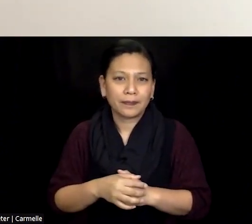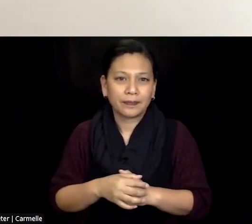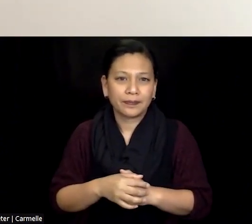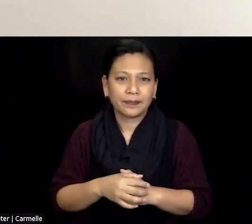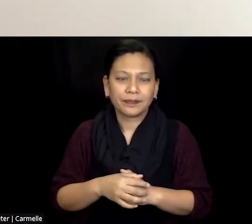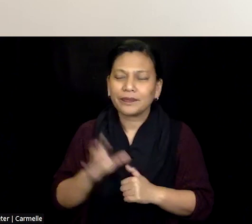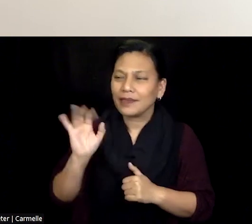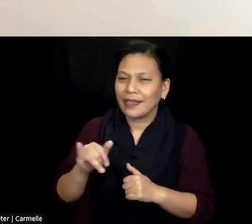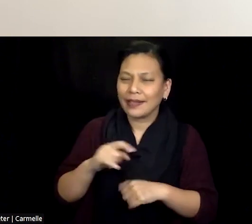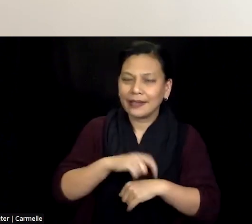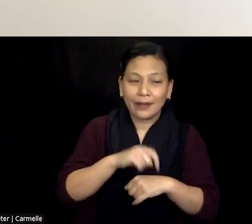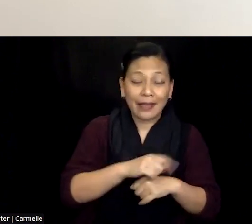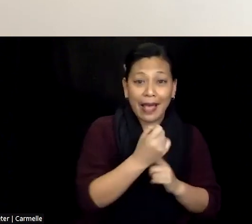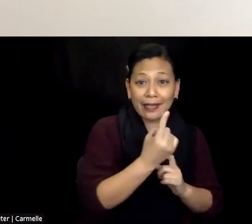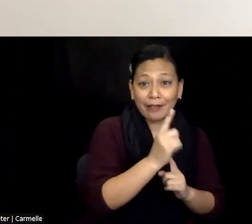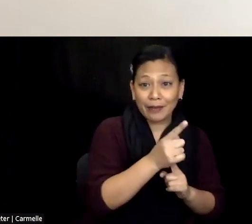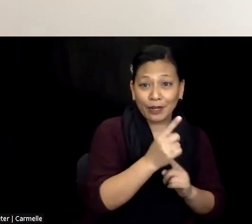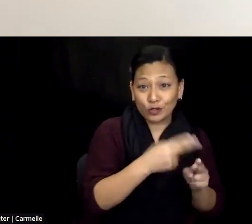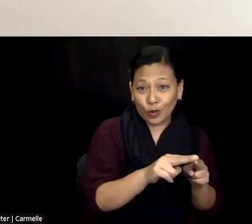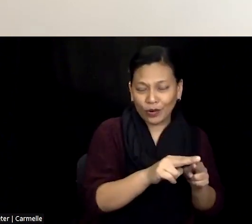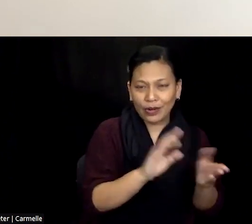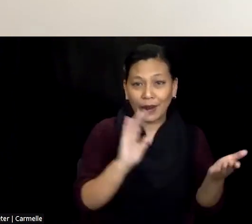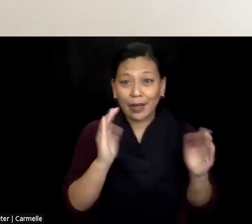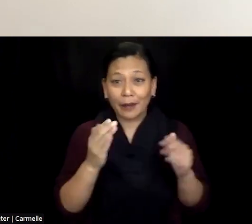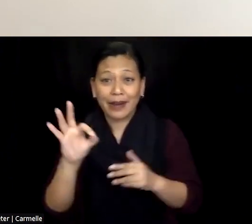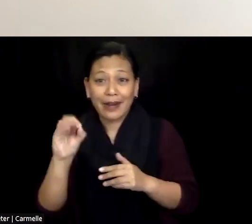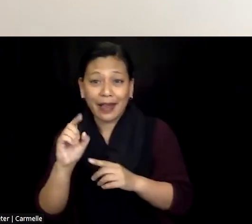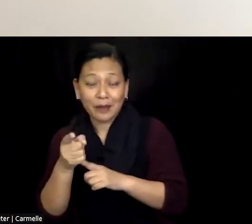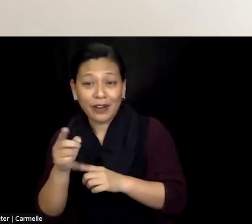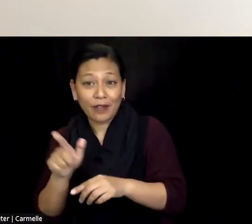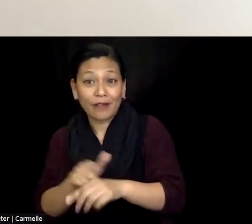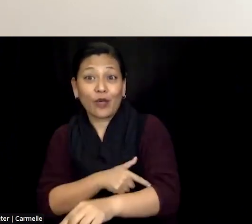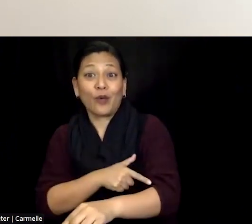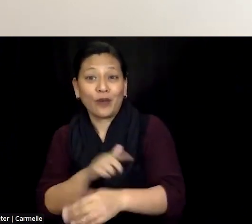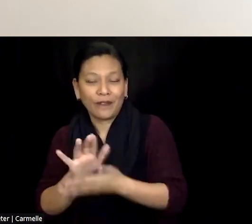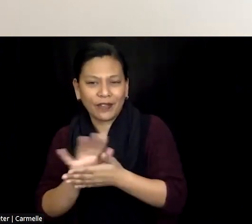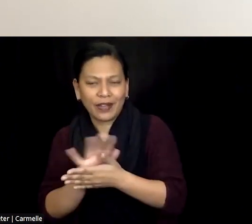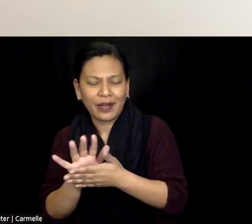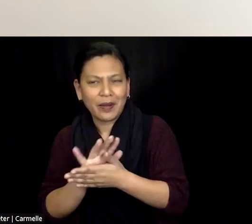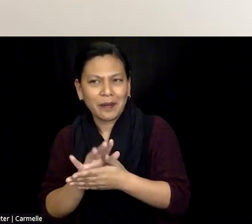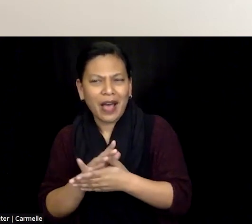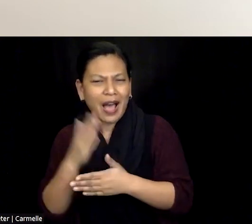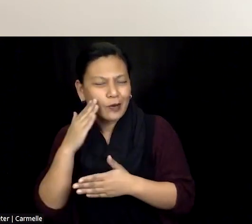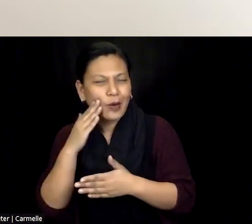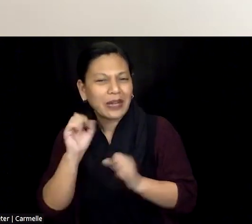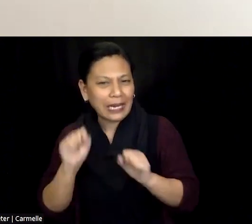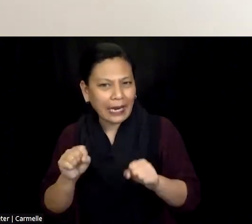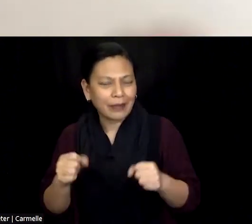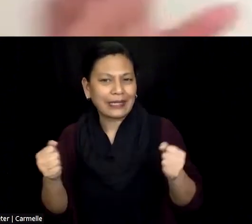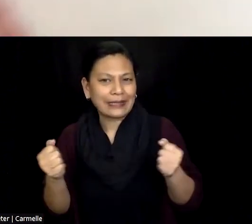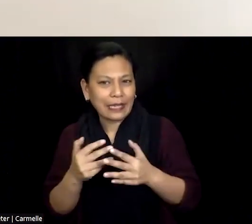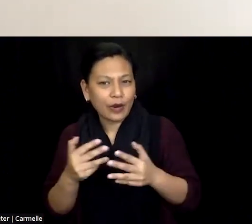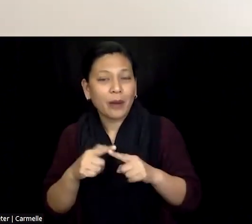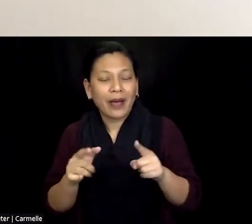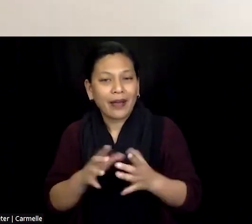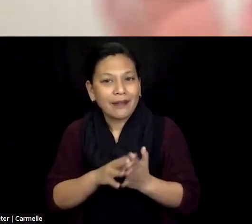time frame, jumping from 11 minutes to 90 minutes, I guess at first it might be like, this is incredibly intimidating, but, you know, as you have